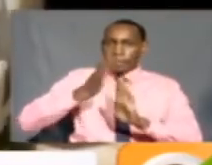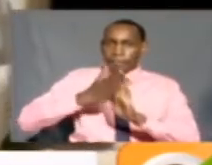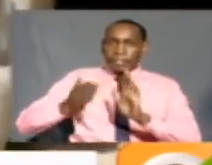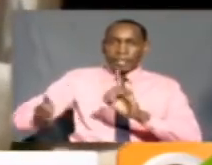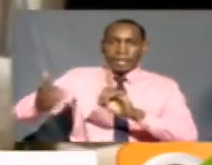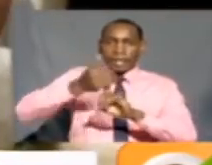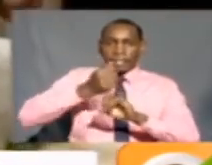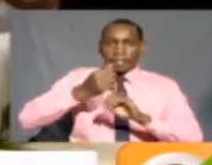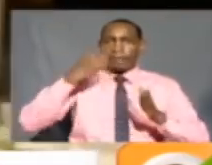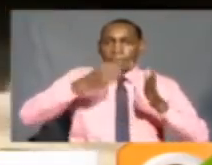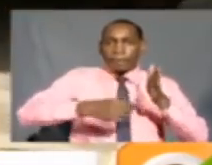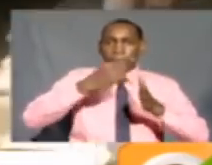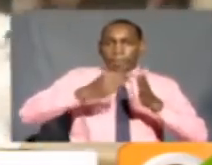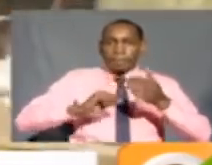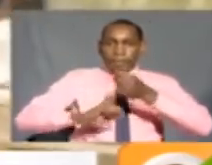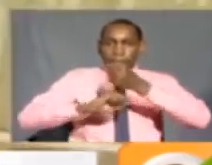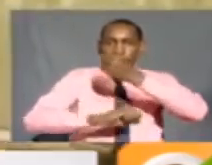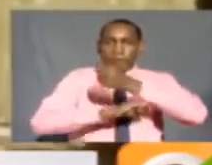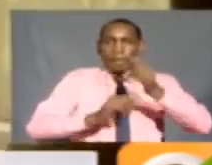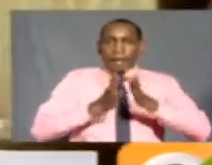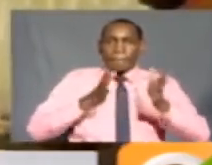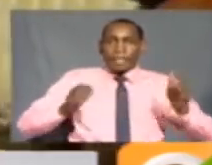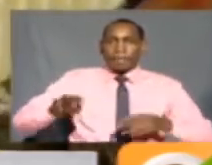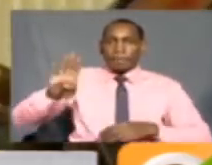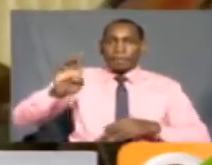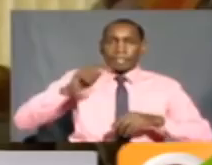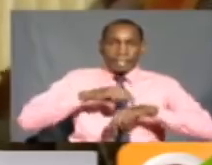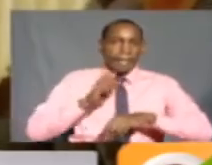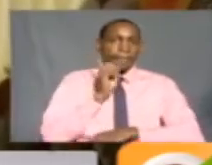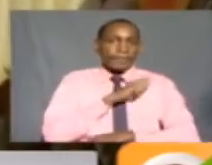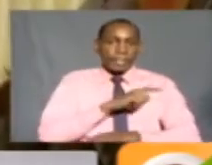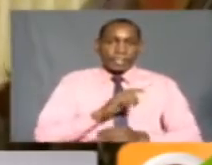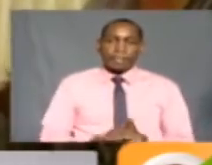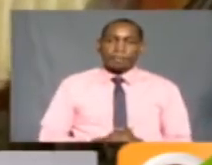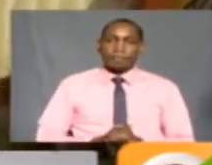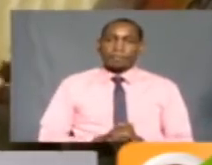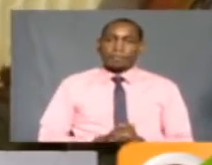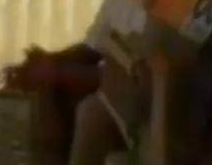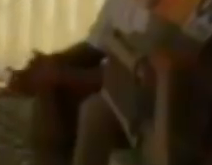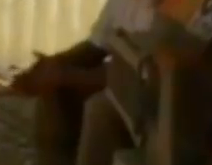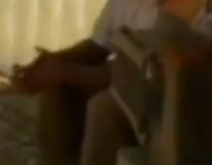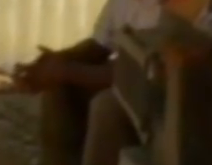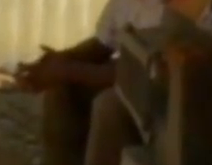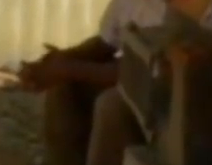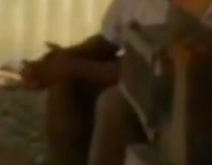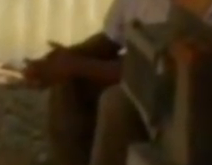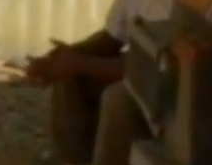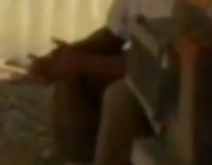realization of the manufacturing pillar of the Big Four once completed. Laura Tieno, Citizen TV.